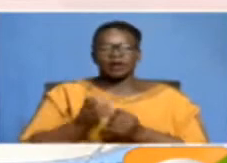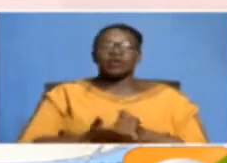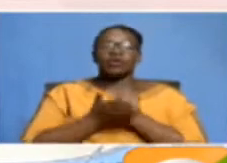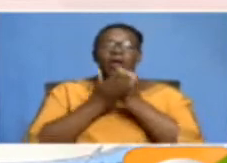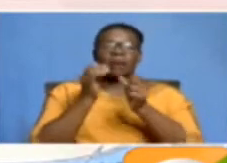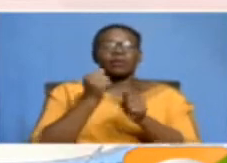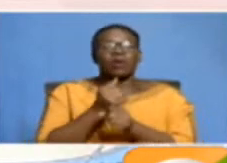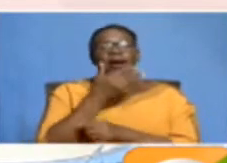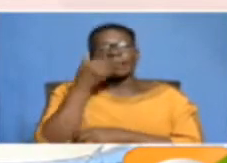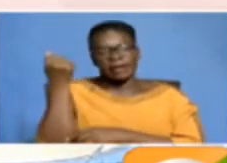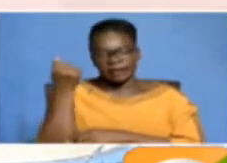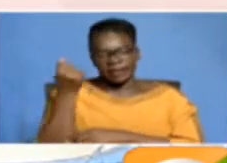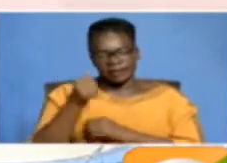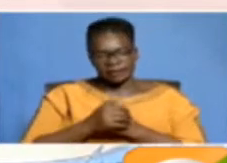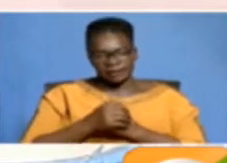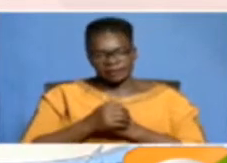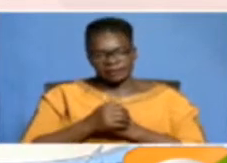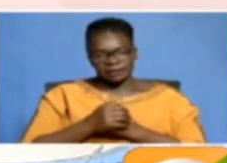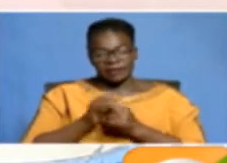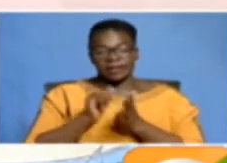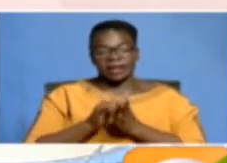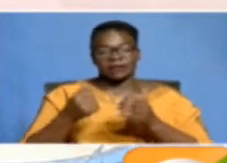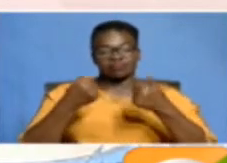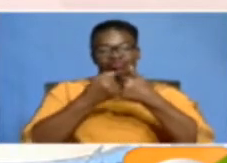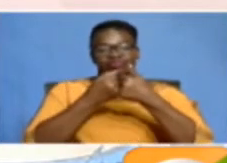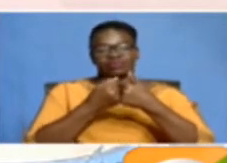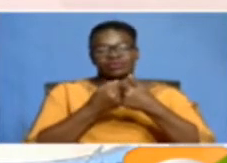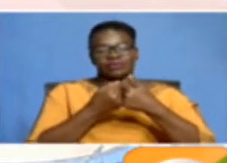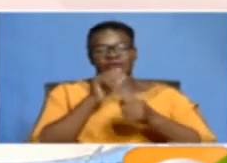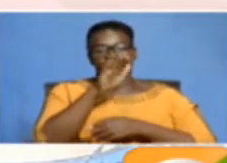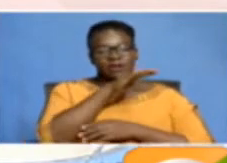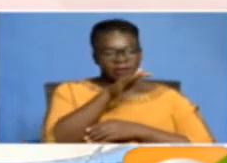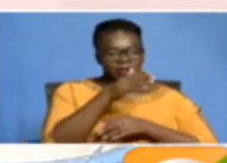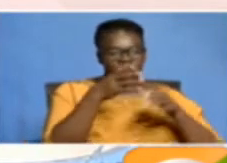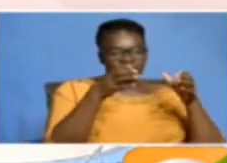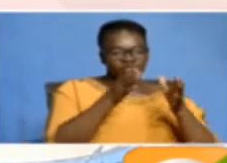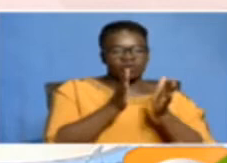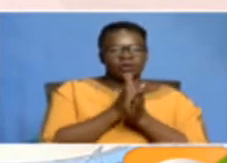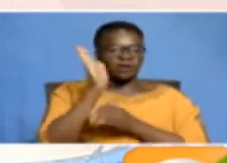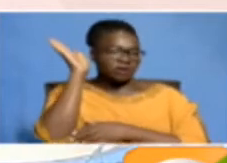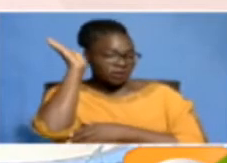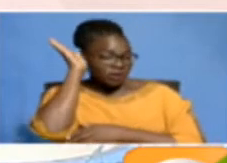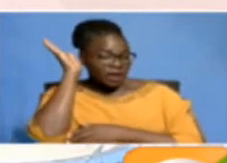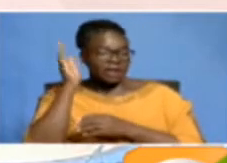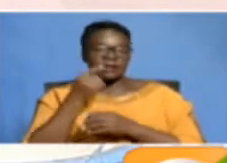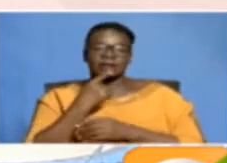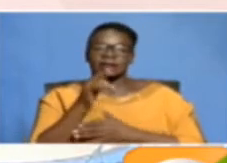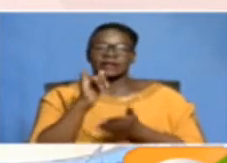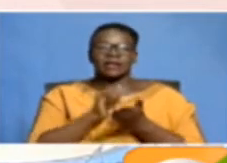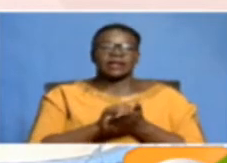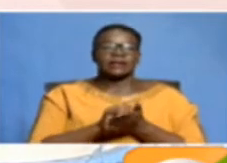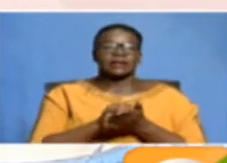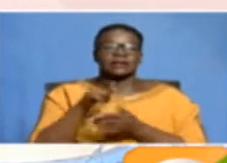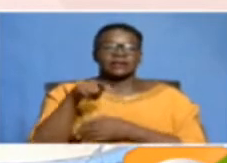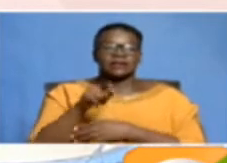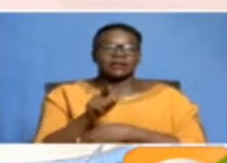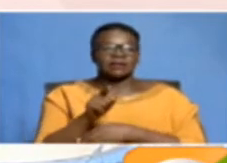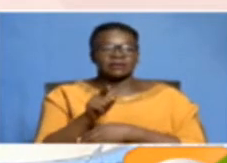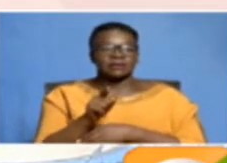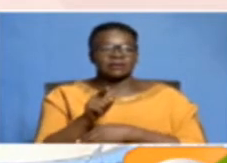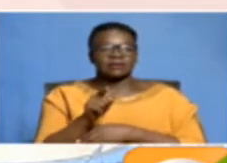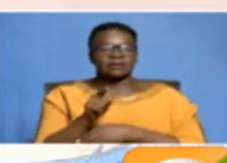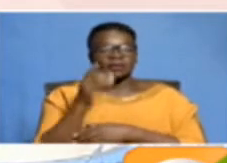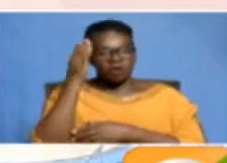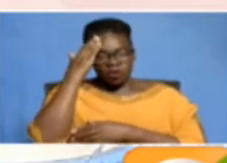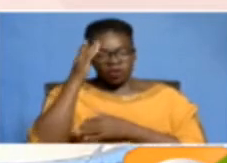Parliamentary Service Commission. In yet another standoff between the two chambers of Parliament, Majority Leader Aden Duale claimed to be privy to discussions among senators